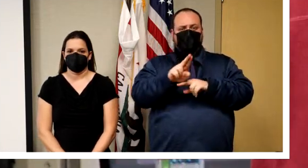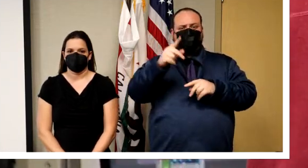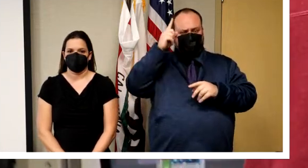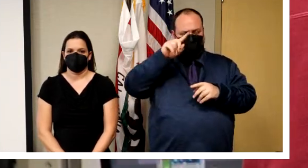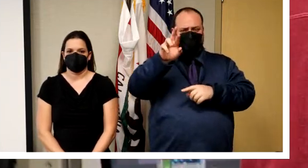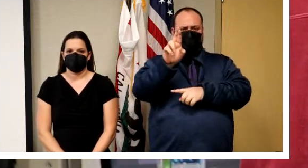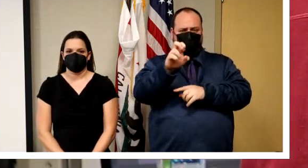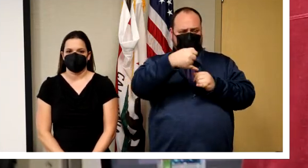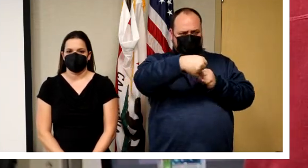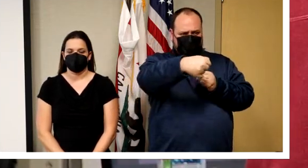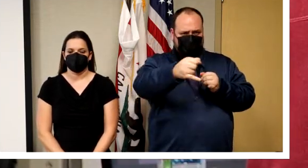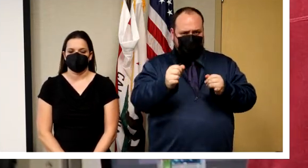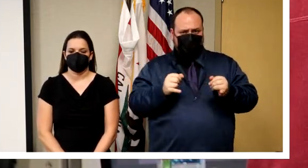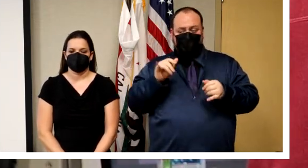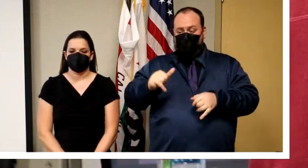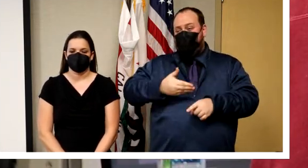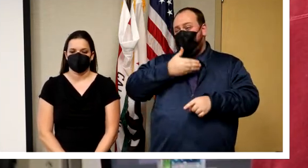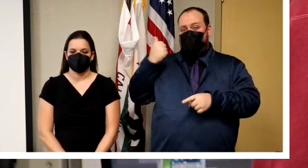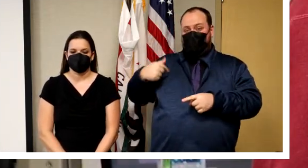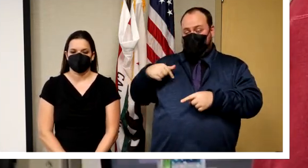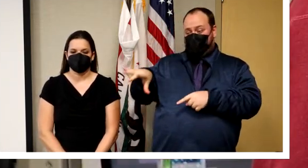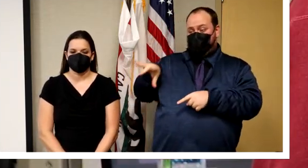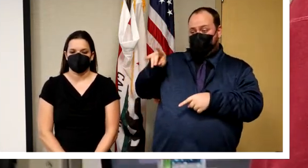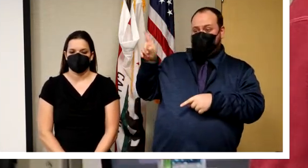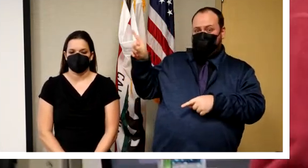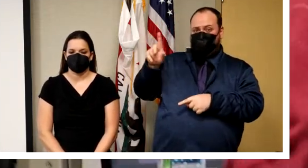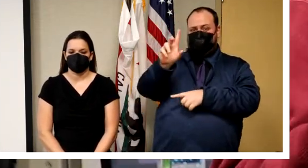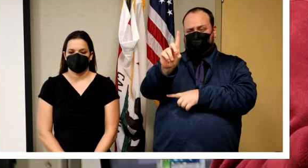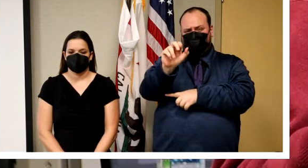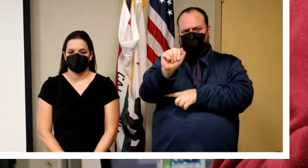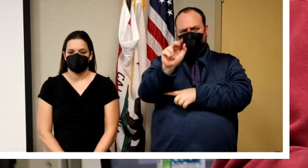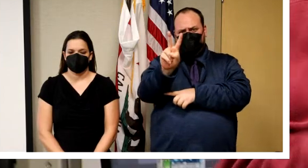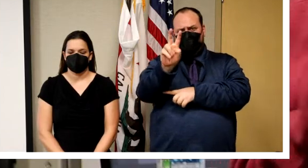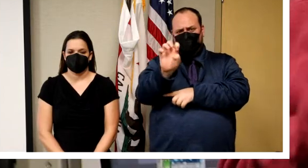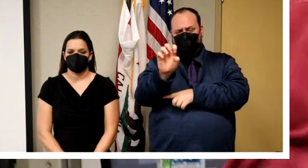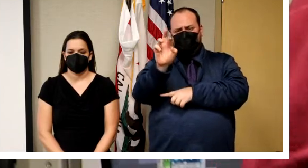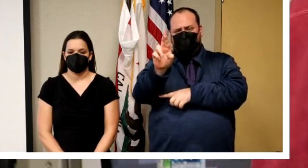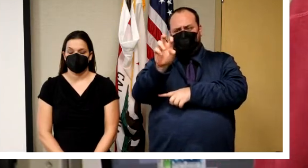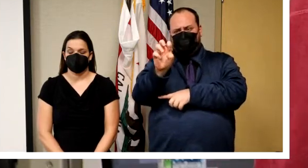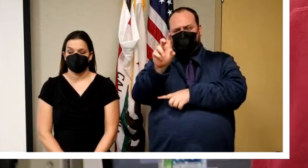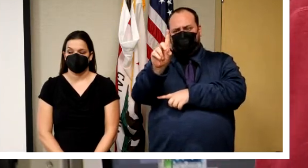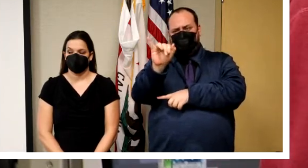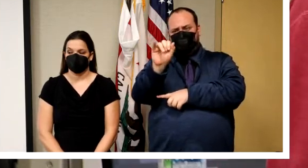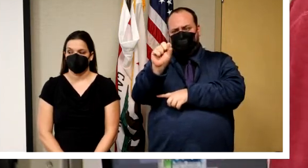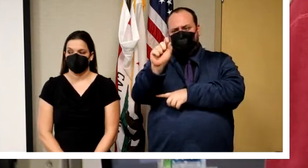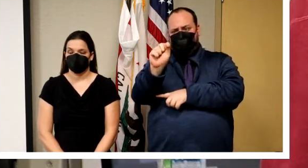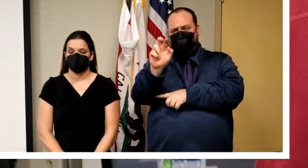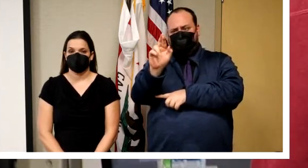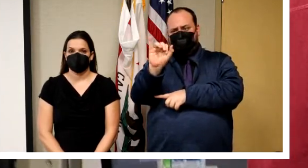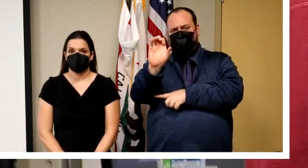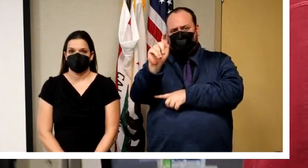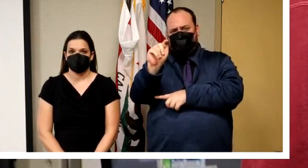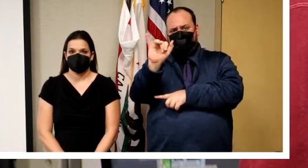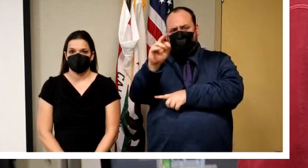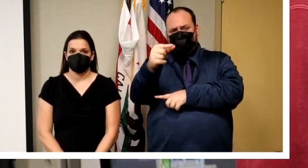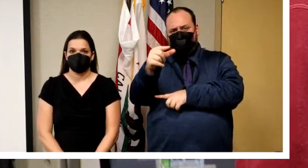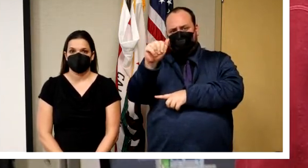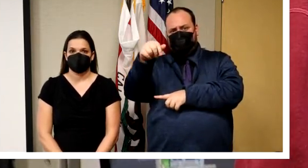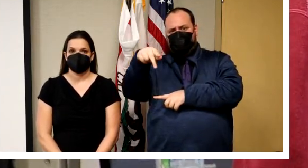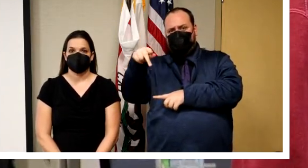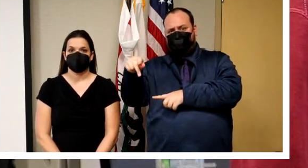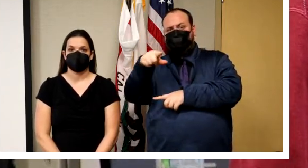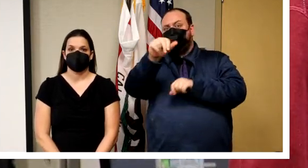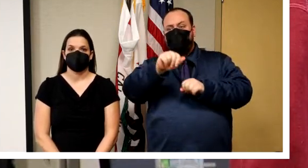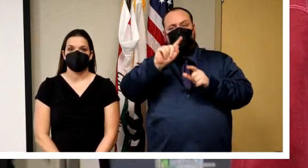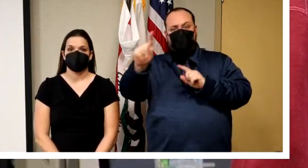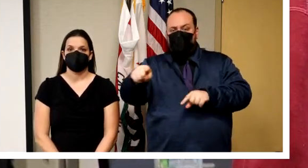one, Dave's Redistricting app, which is DRA 2020, it's just Dave's Redistricting. You can find it online. You can go draw all kinds of maps there. They're